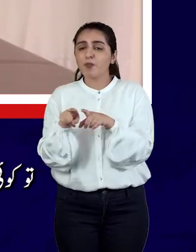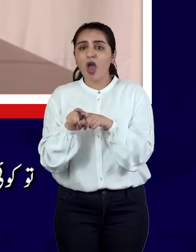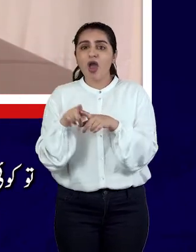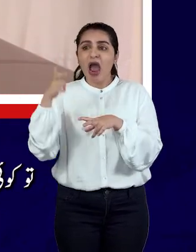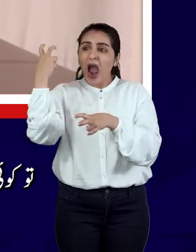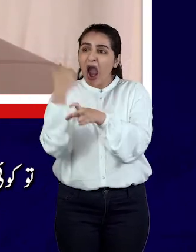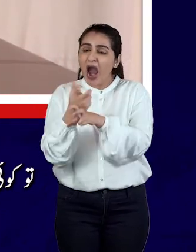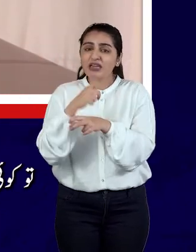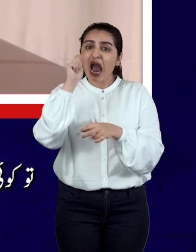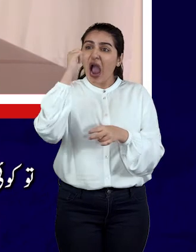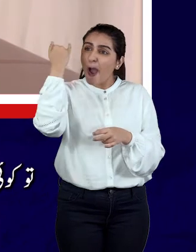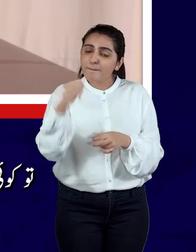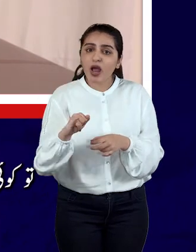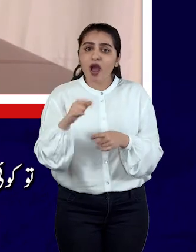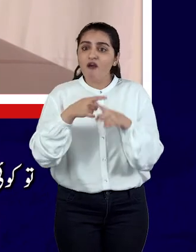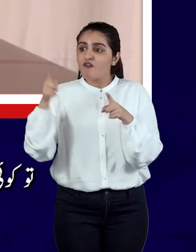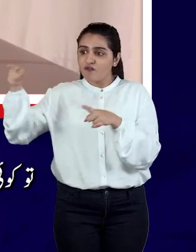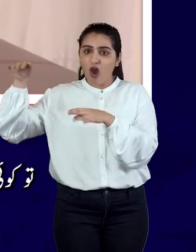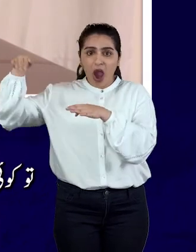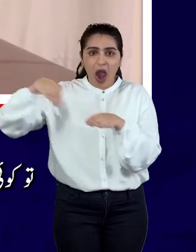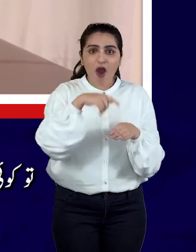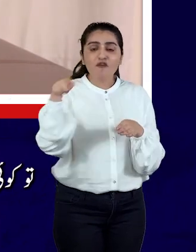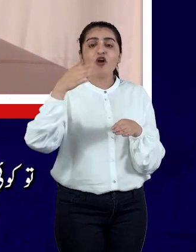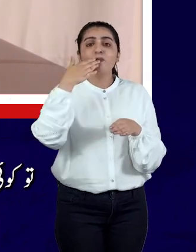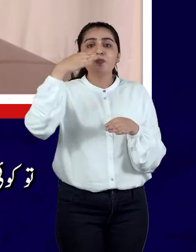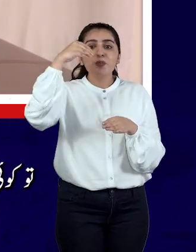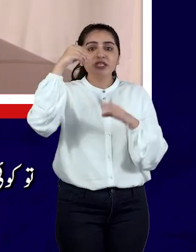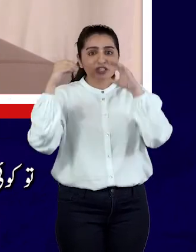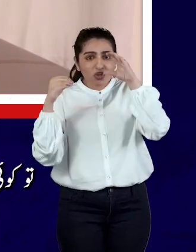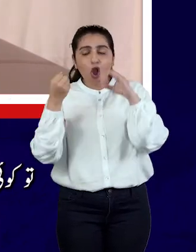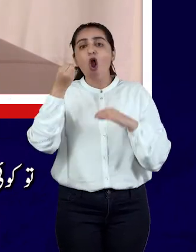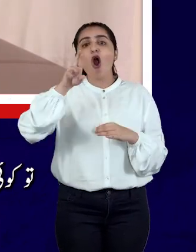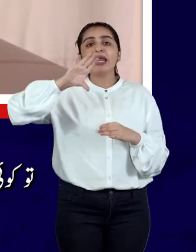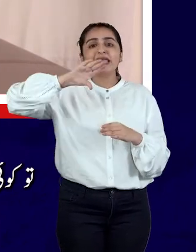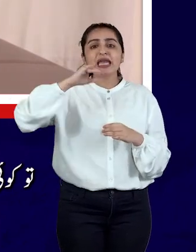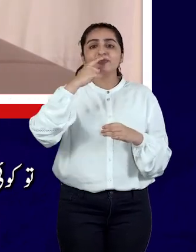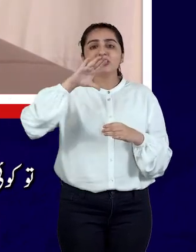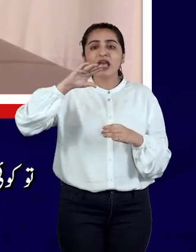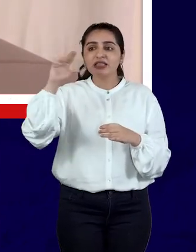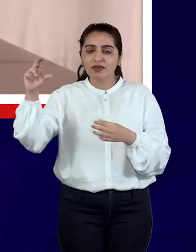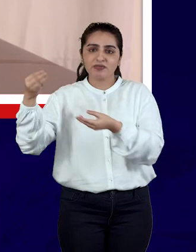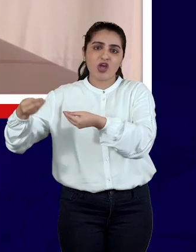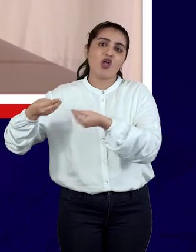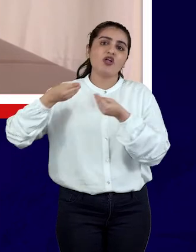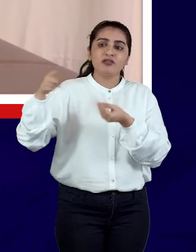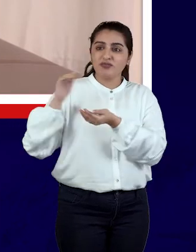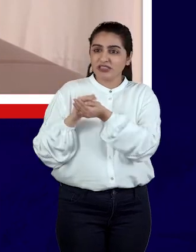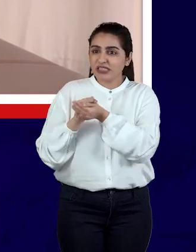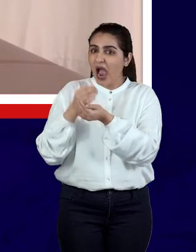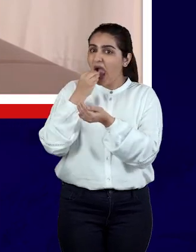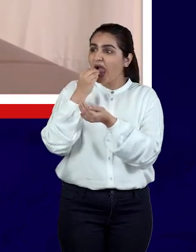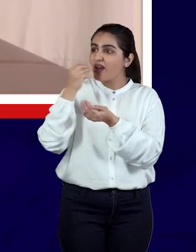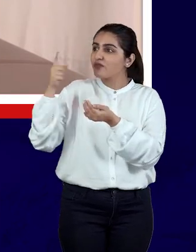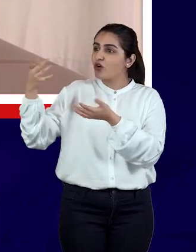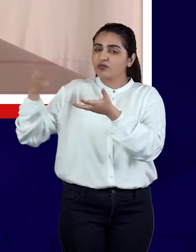most hardened criminals come to them with a packet of sugar or a packet of ketchup or peanut butter that they have had saved from